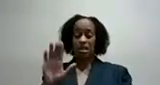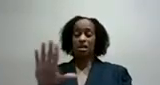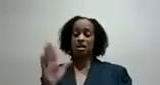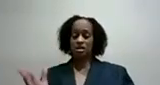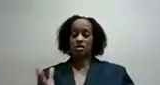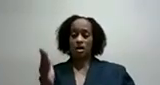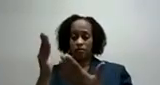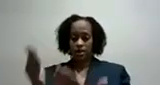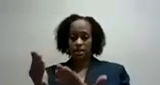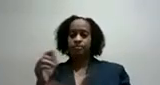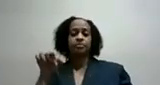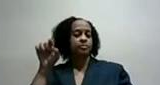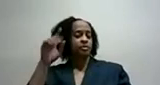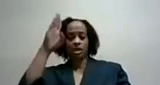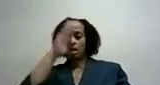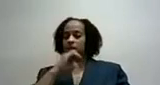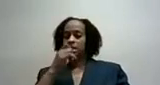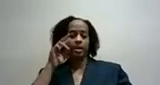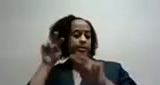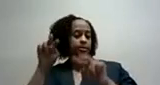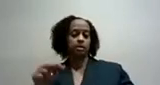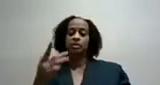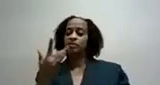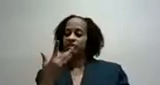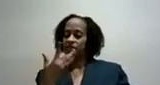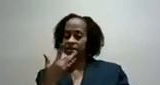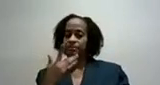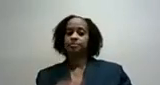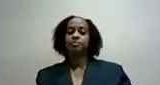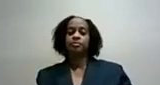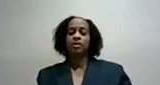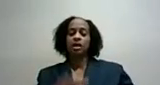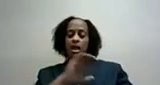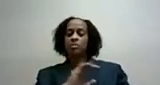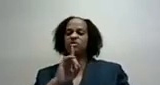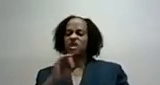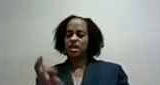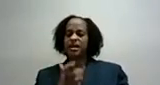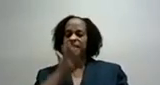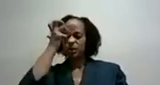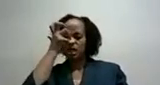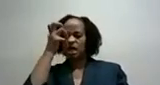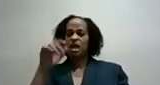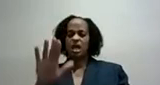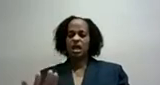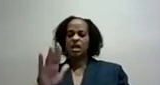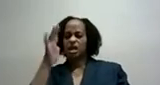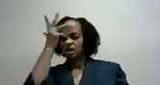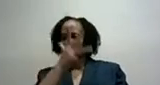offering, he did not look with favor. So Cain was very angry, and his face